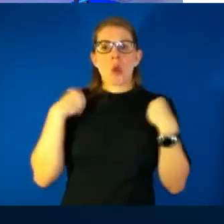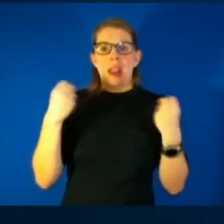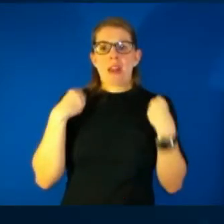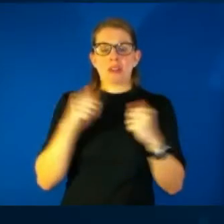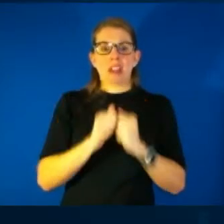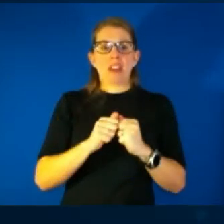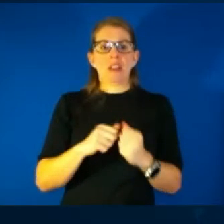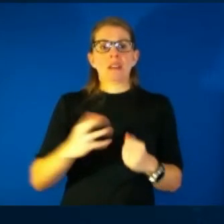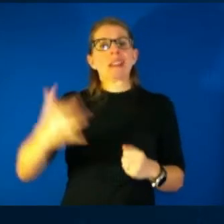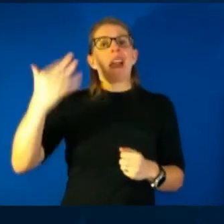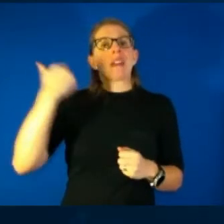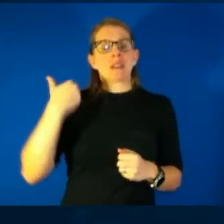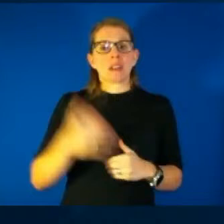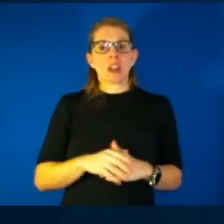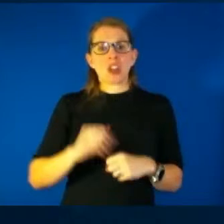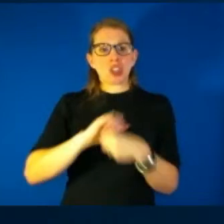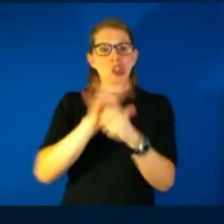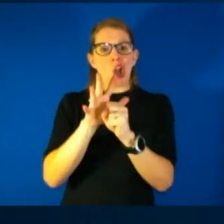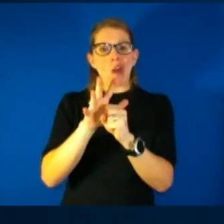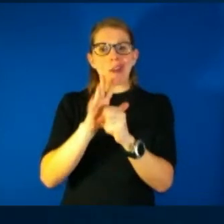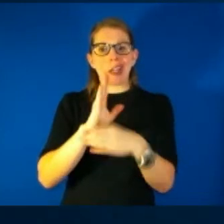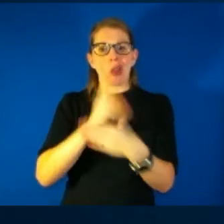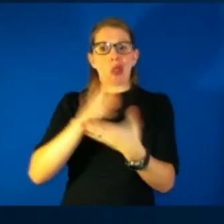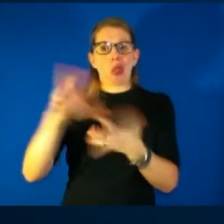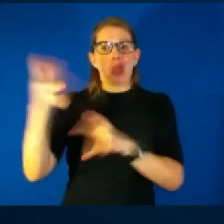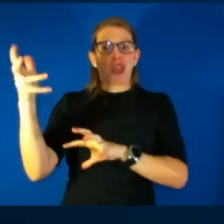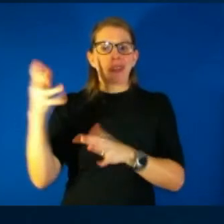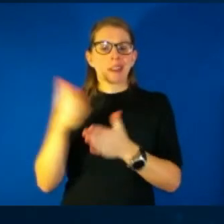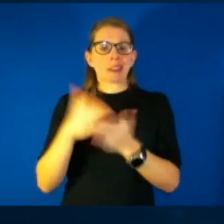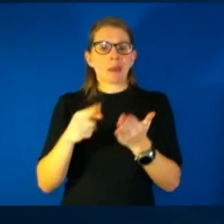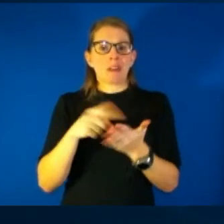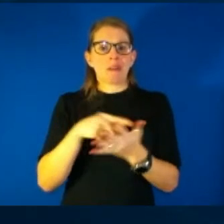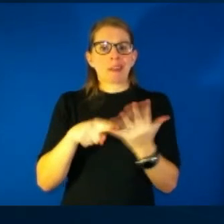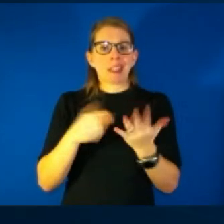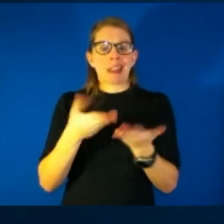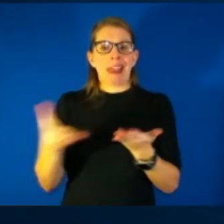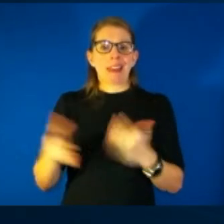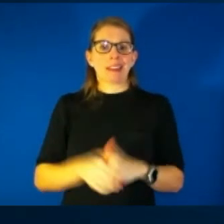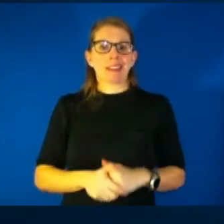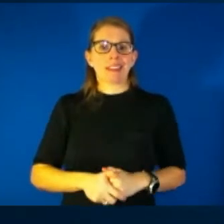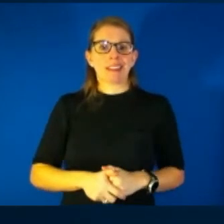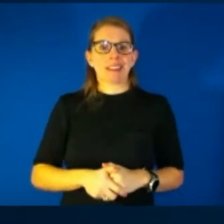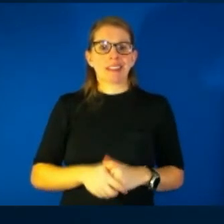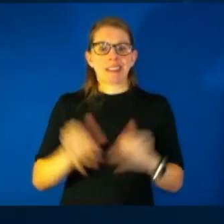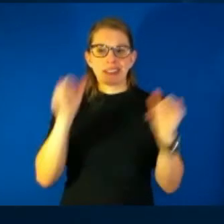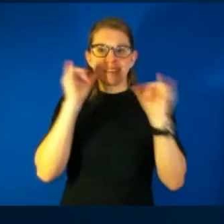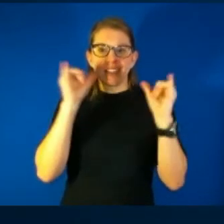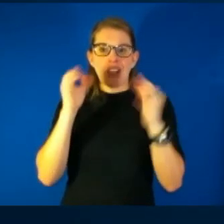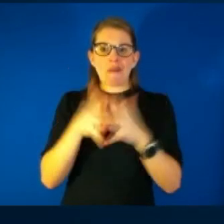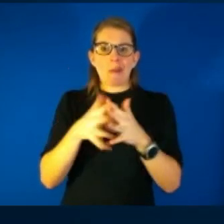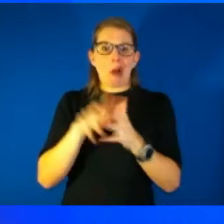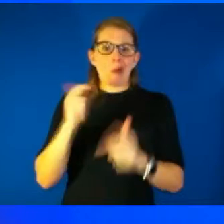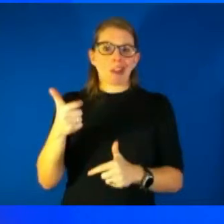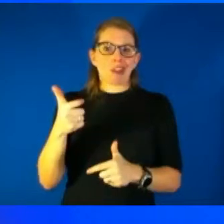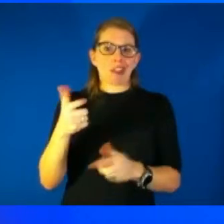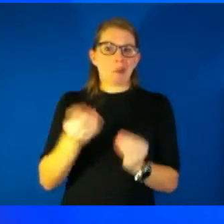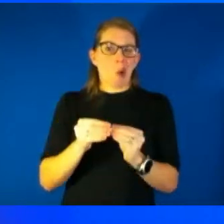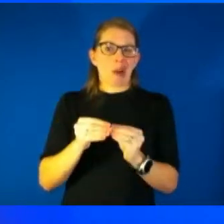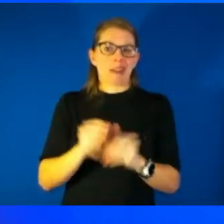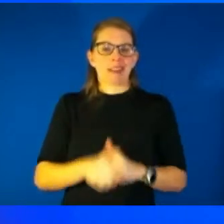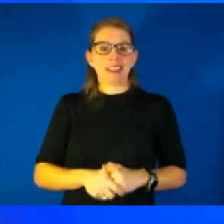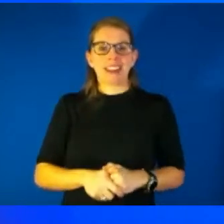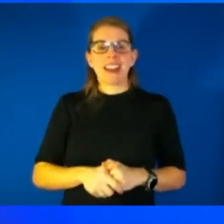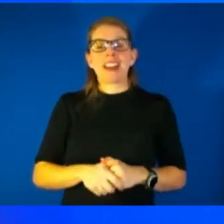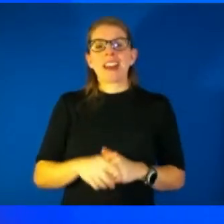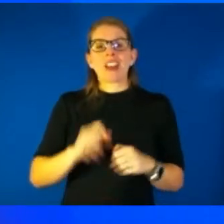used to be. COVID kind of Yeah, interrupted but, some of yeah. those Used to be things. more beer drinking, football watching. But Yes. So COVID has kind of interrupted a lot.